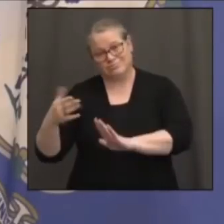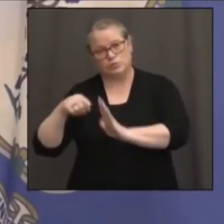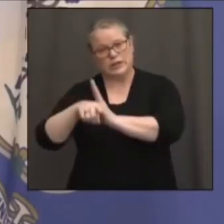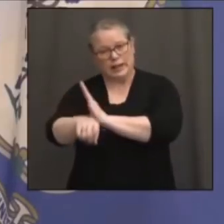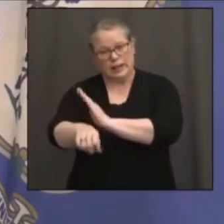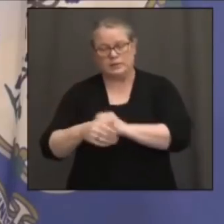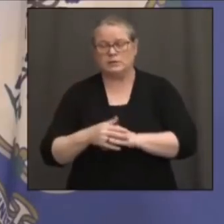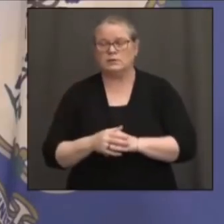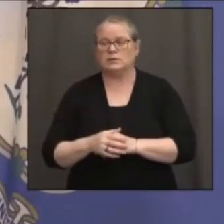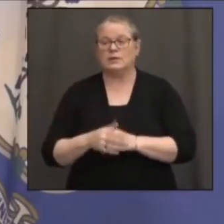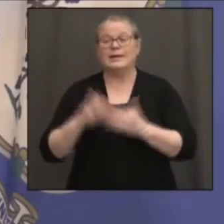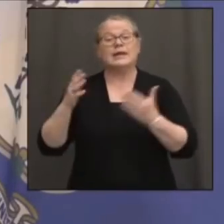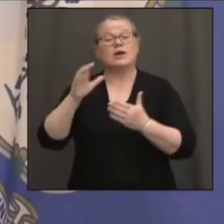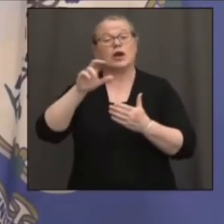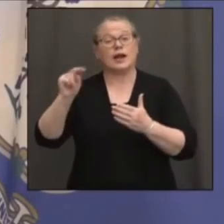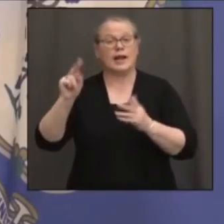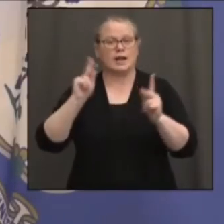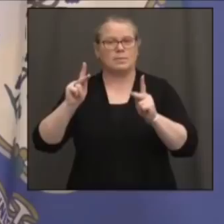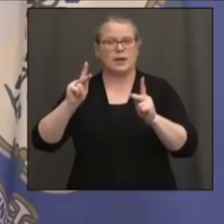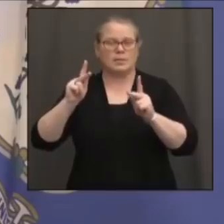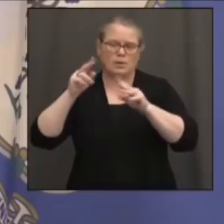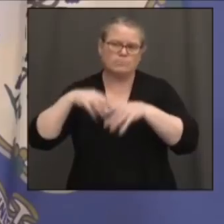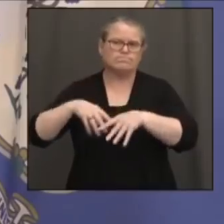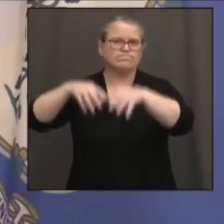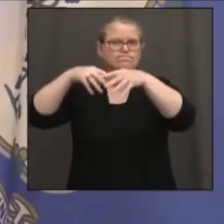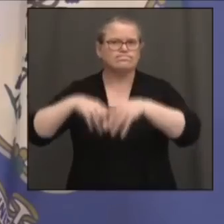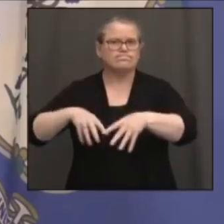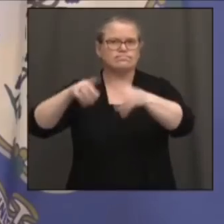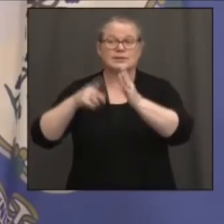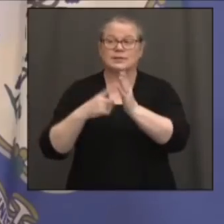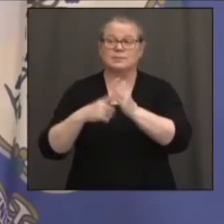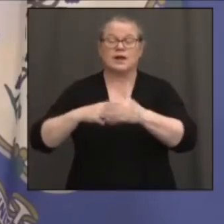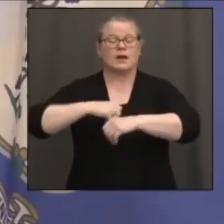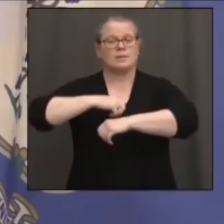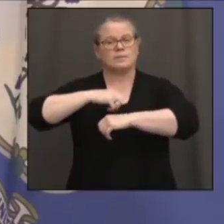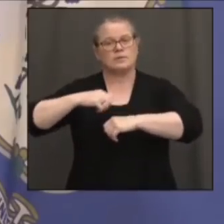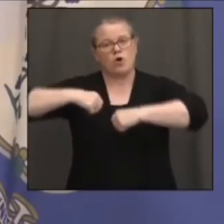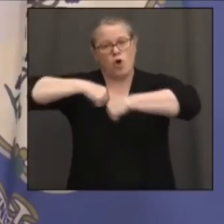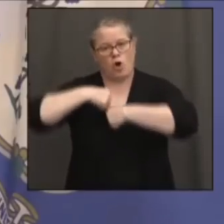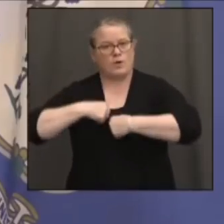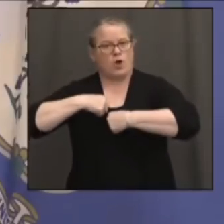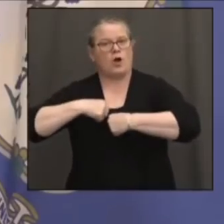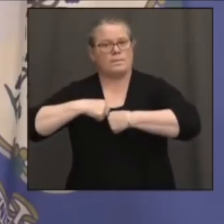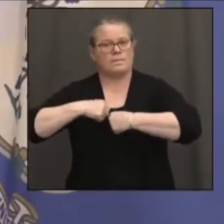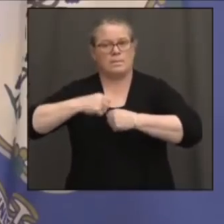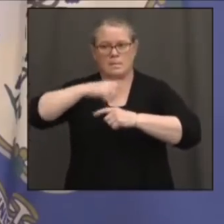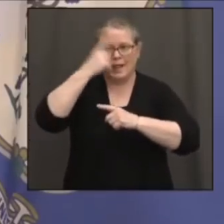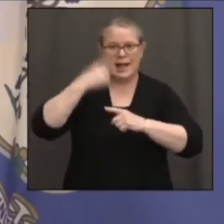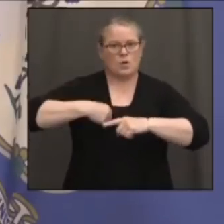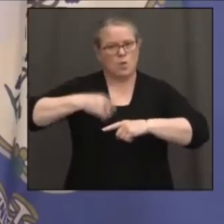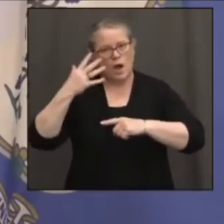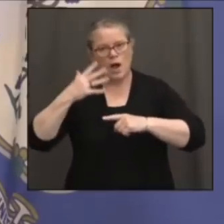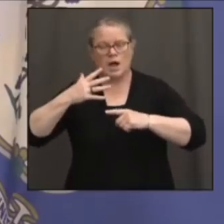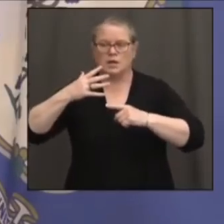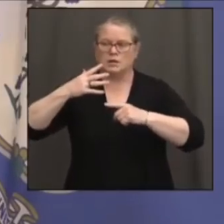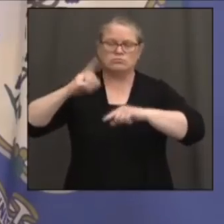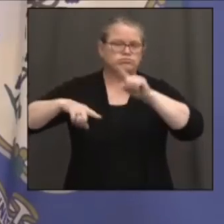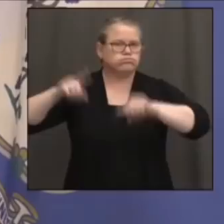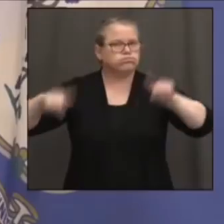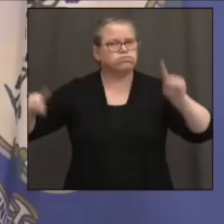all marching, sometimes arm in arm, and they took a knee because they were outraged by what they saw.